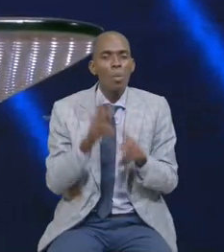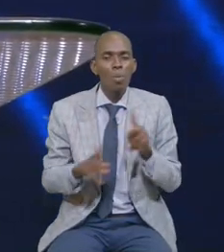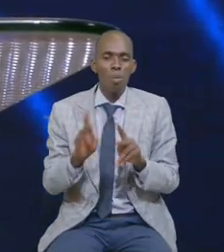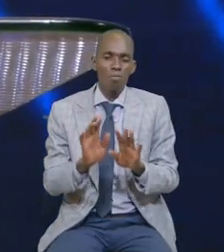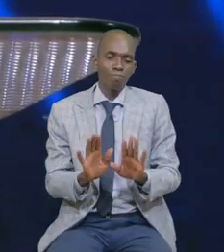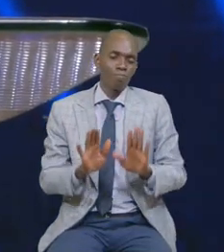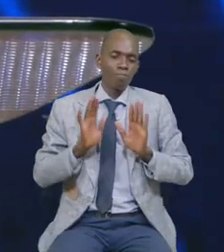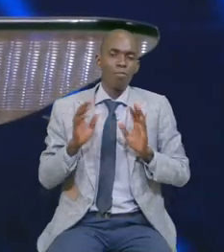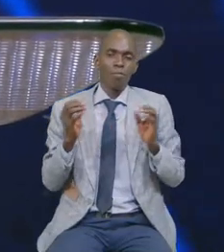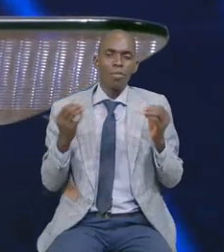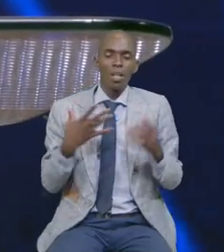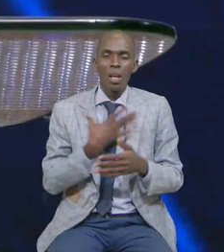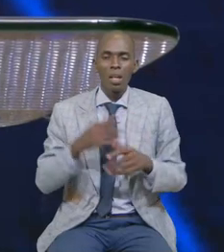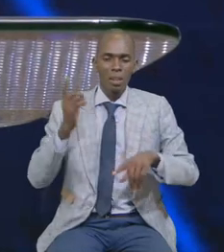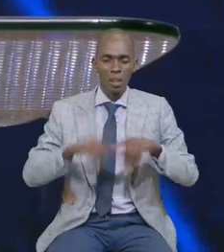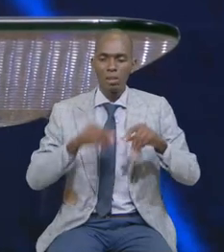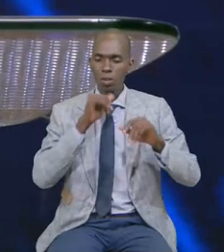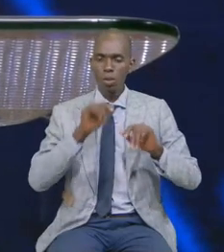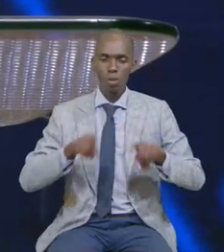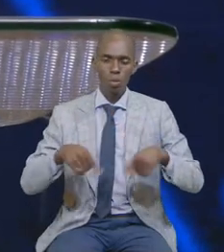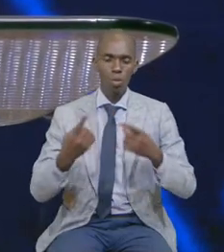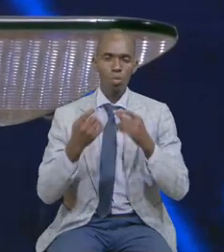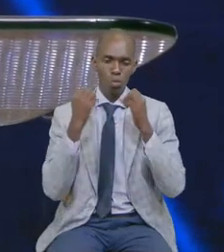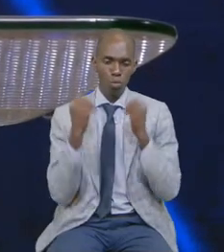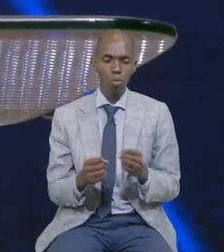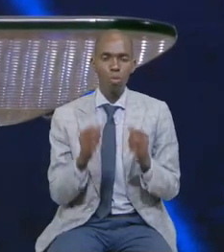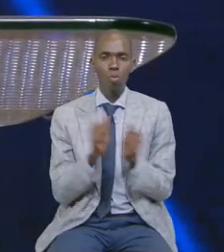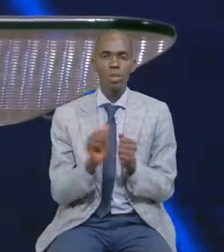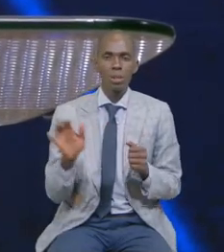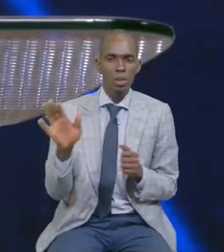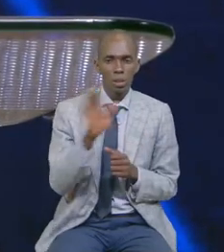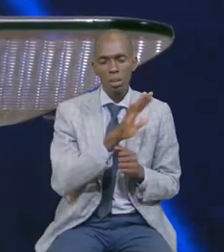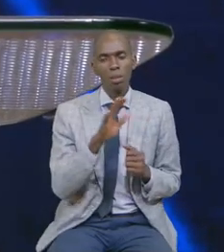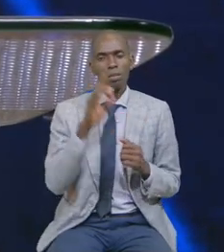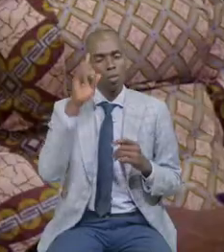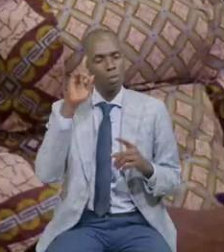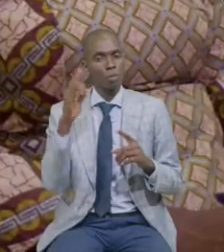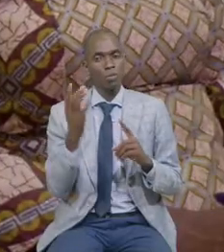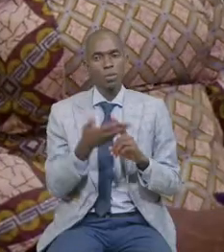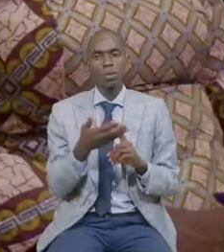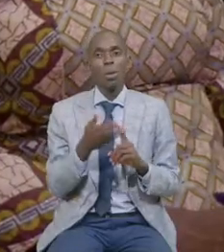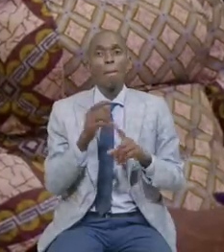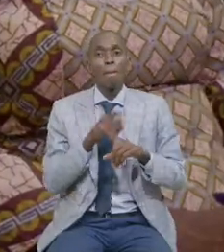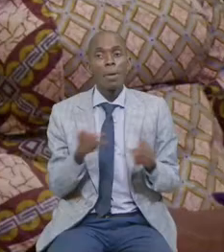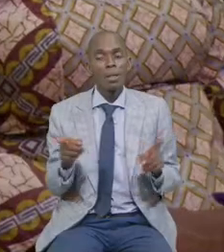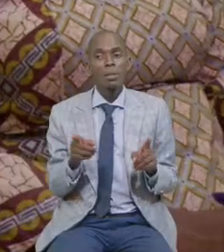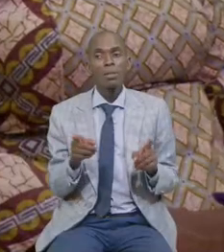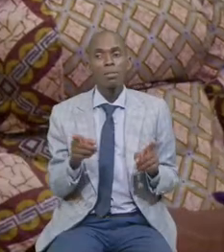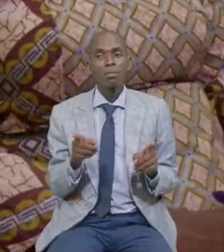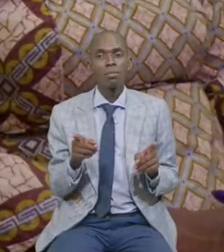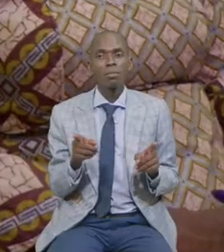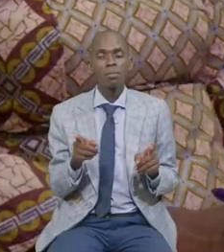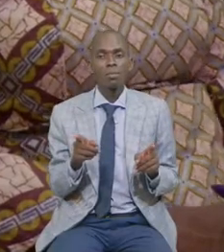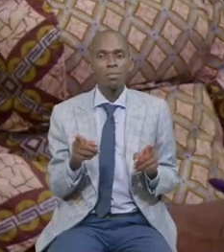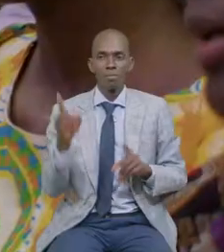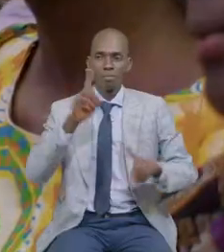go ahead with their conviction but they can't do nothing I want to hear